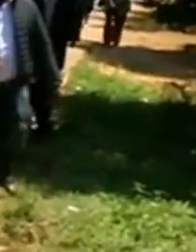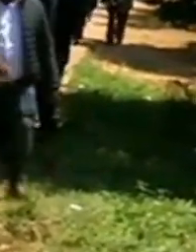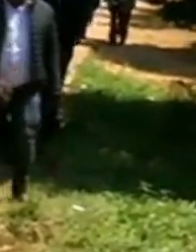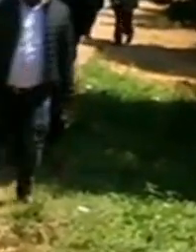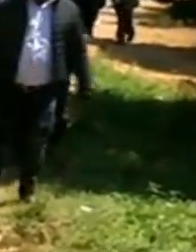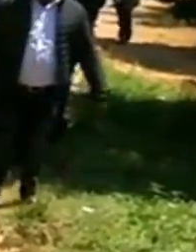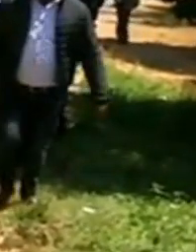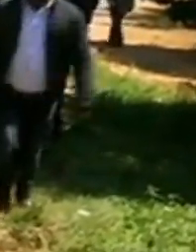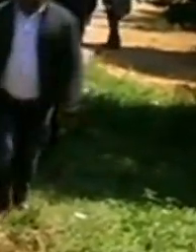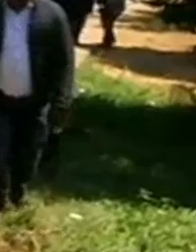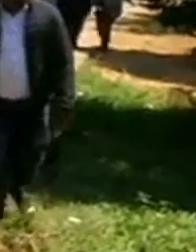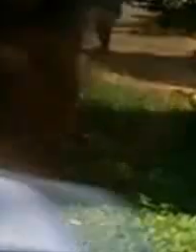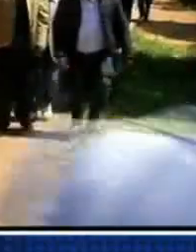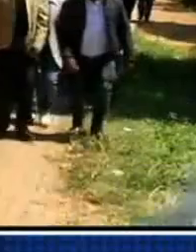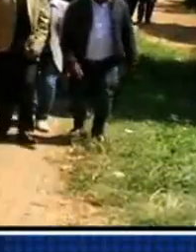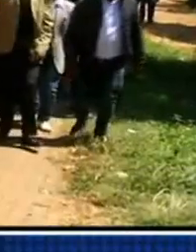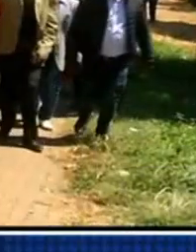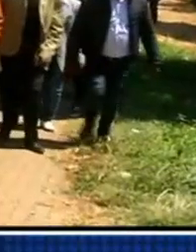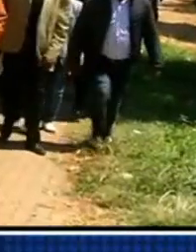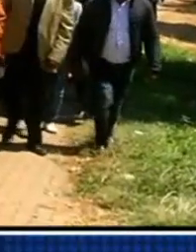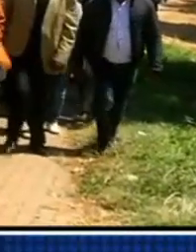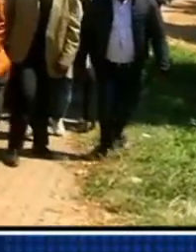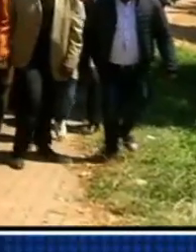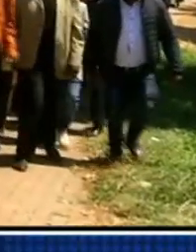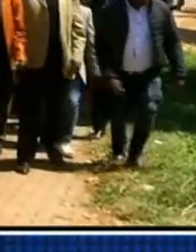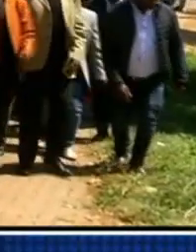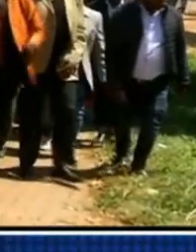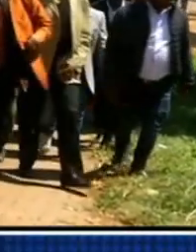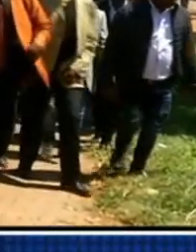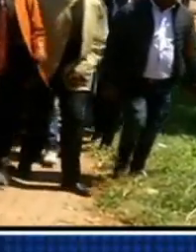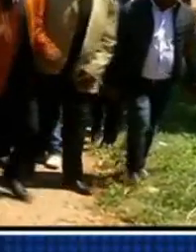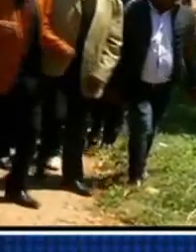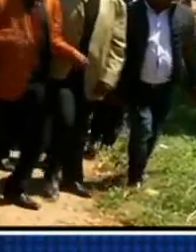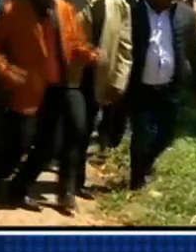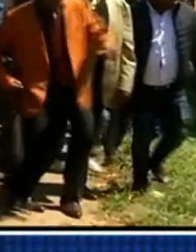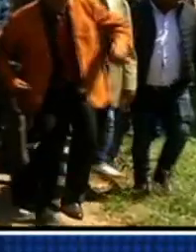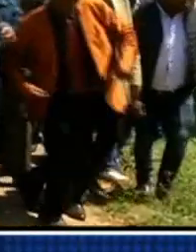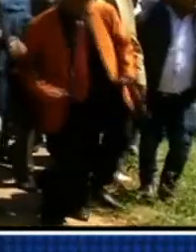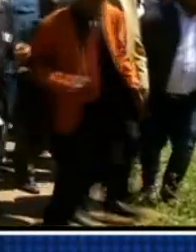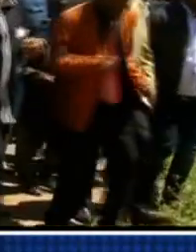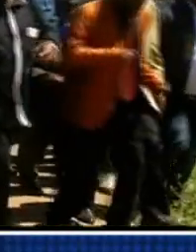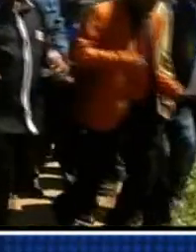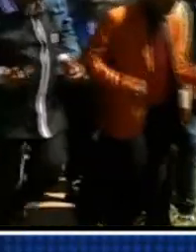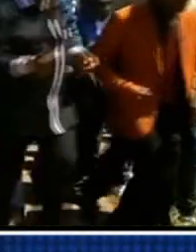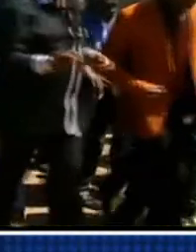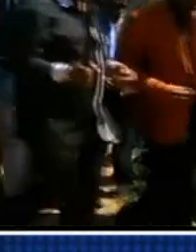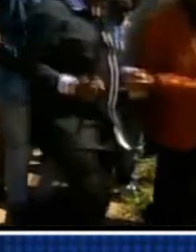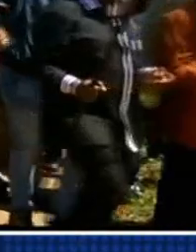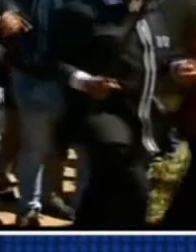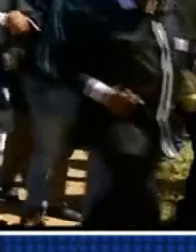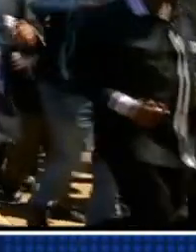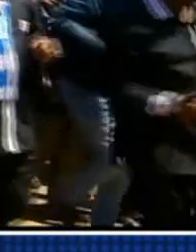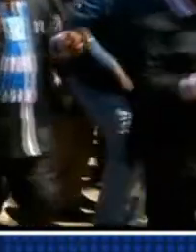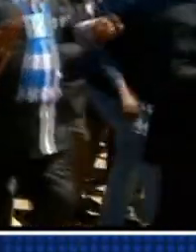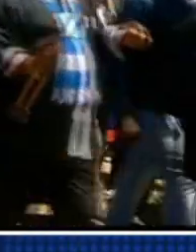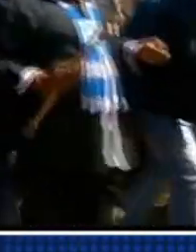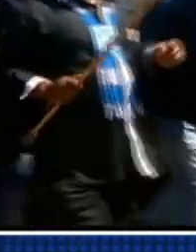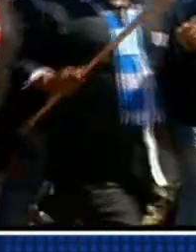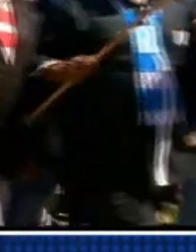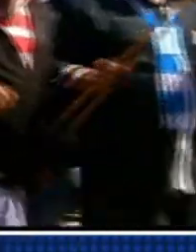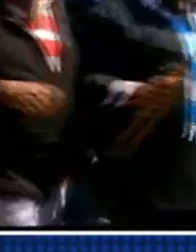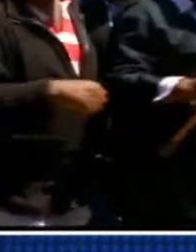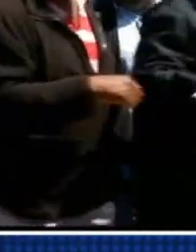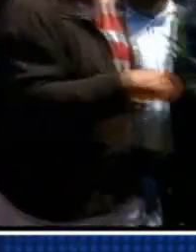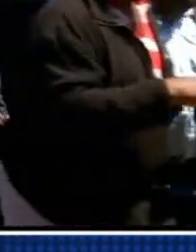rule, and we don't know how this will affect that decision that Prince Lekukela should take over the throne. But